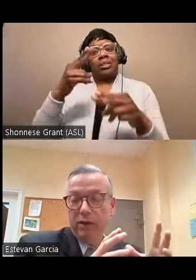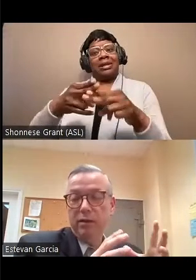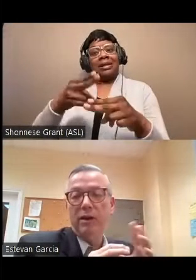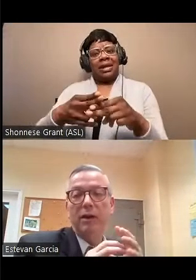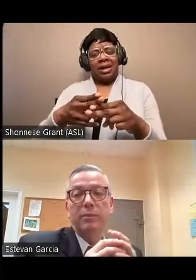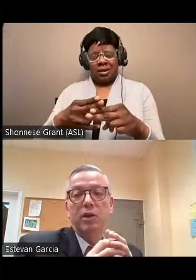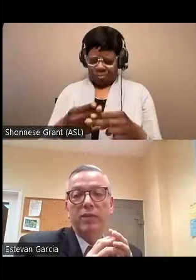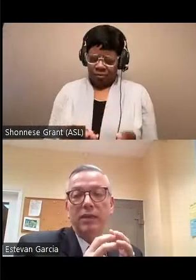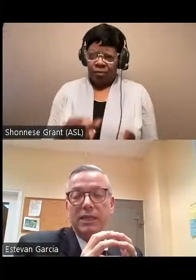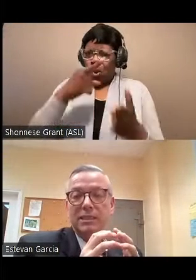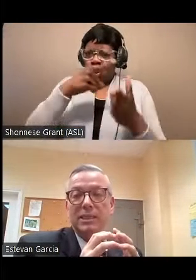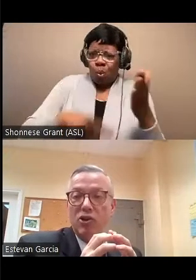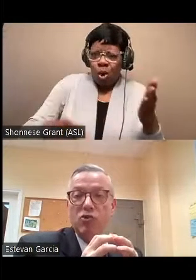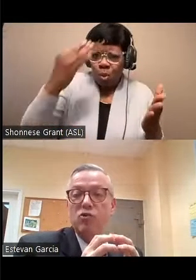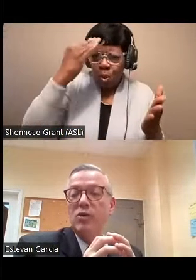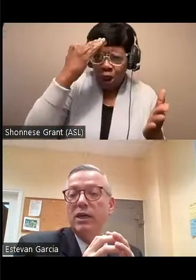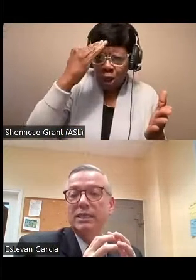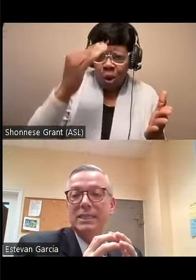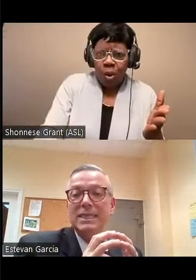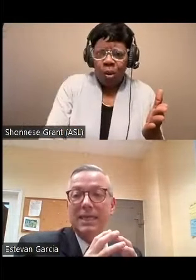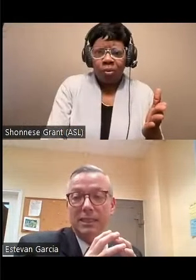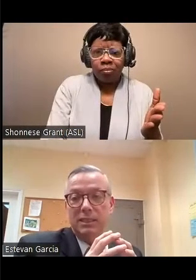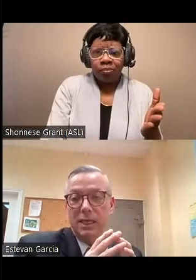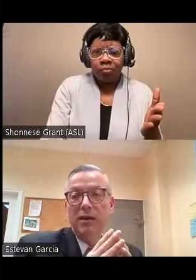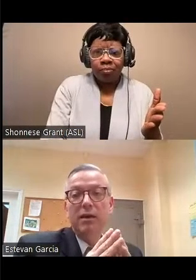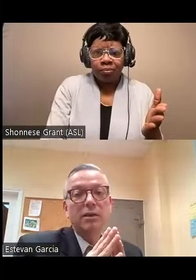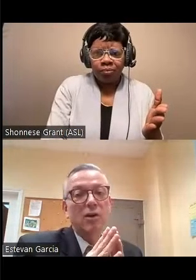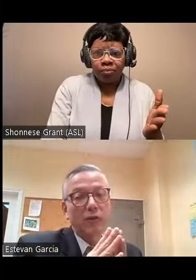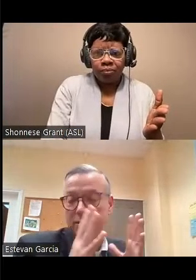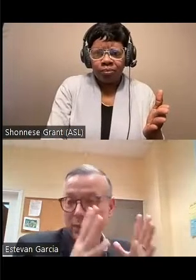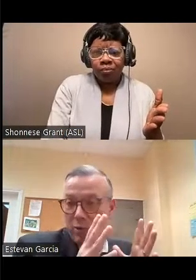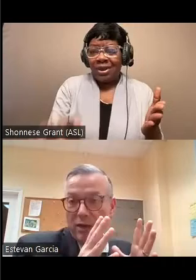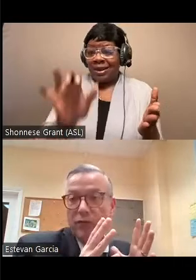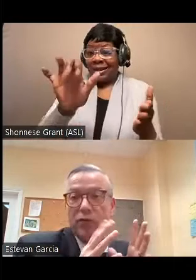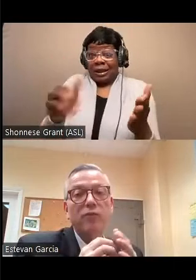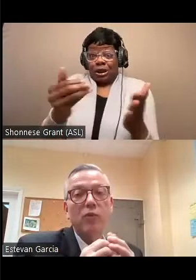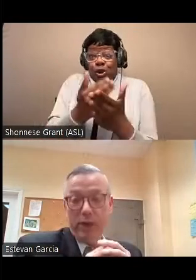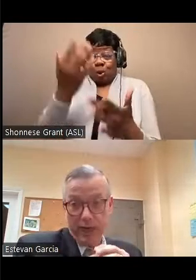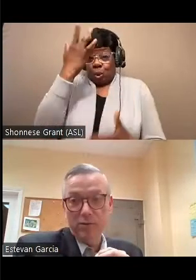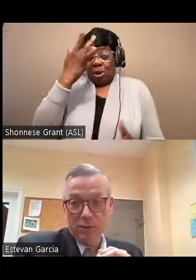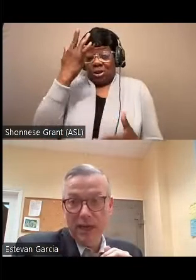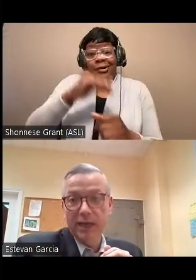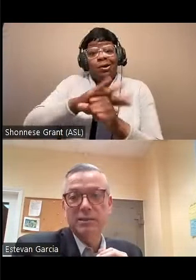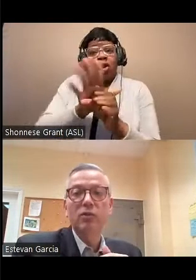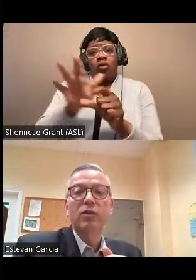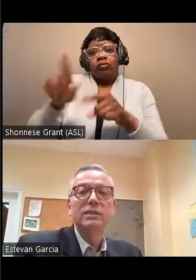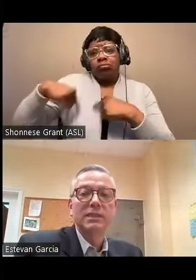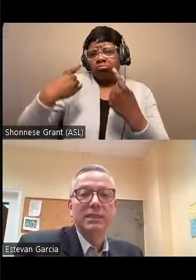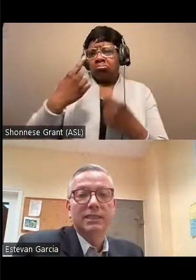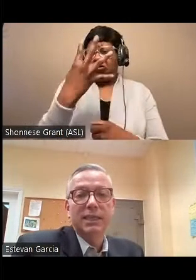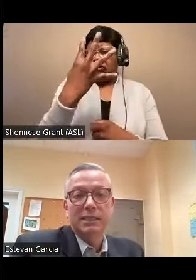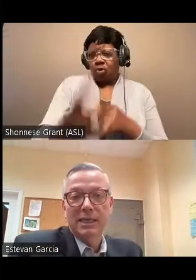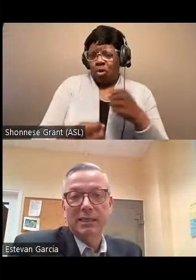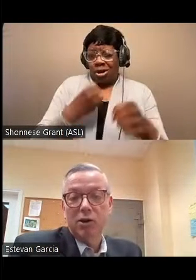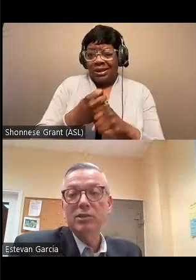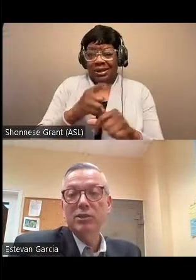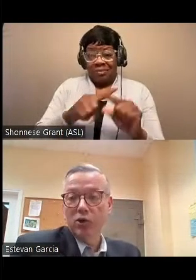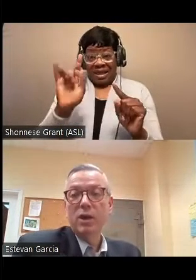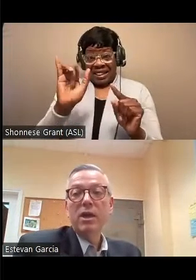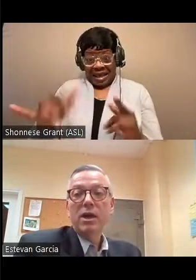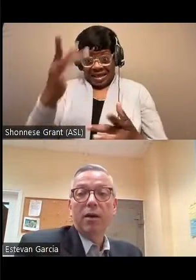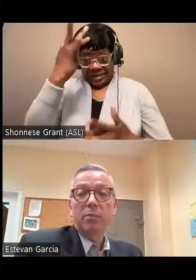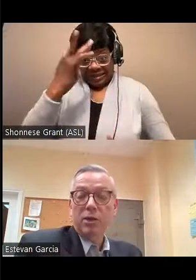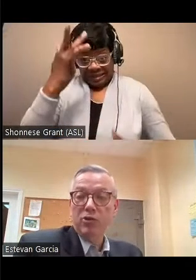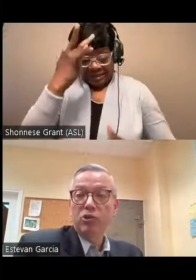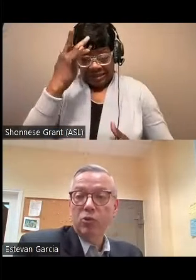long COVID? This is a new disease entity. COVID has been around for 4 years, and so this disease entity is